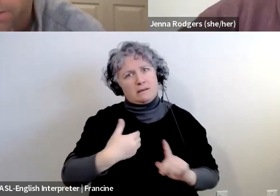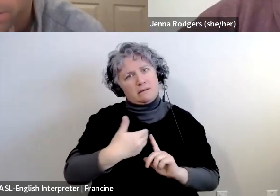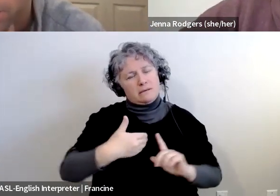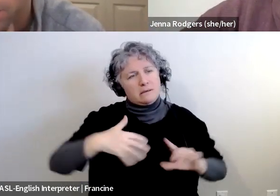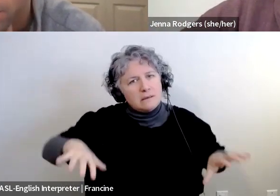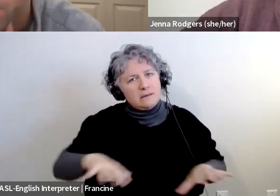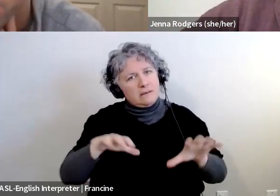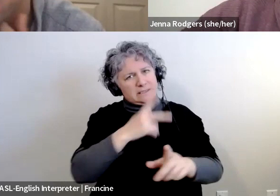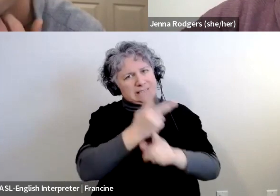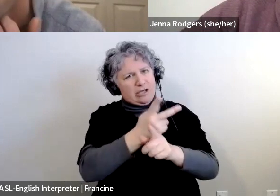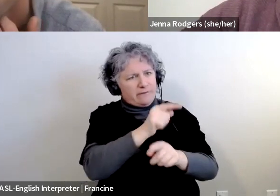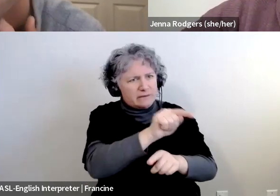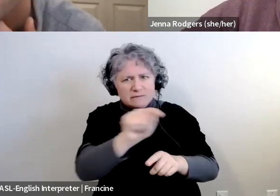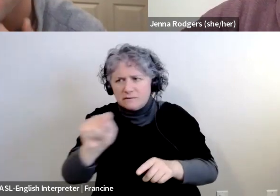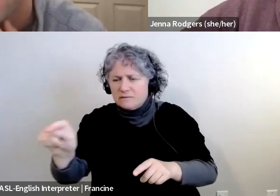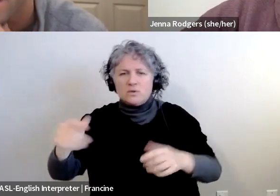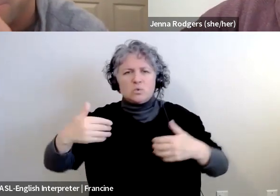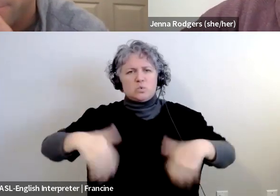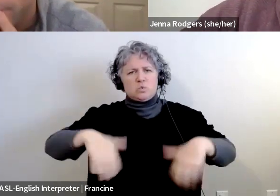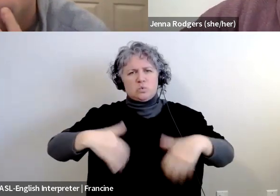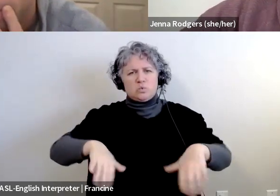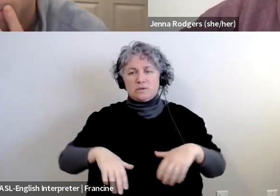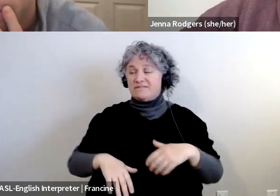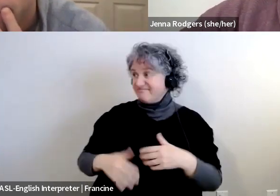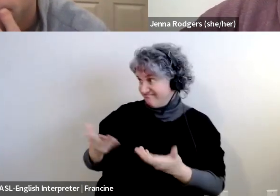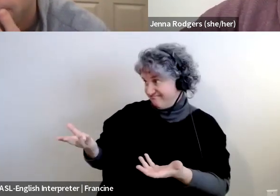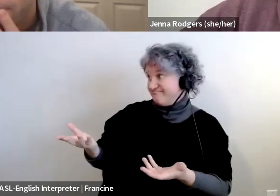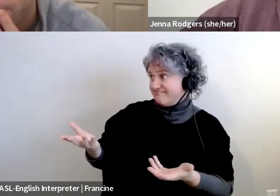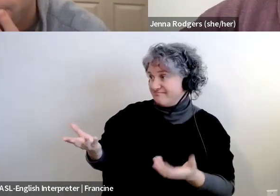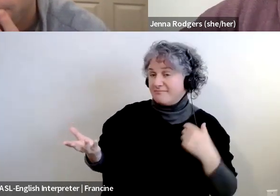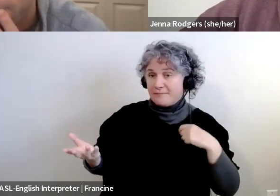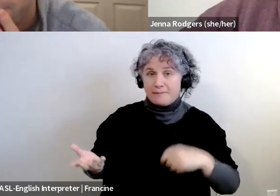to take care of these things? Yeah.